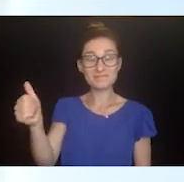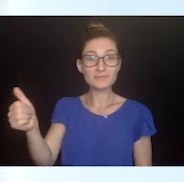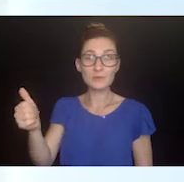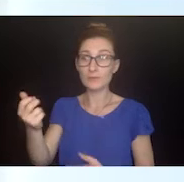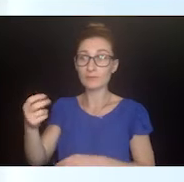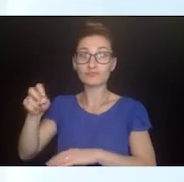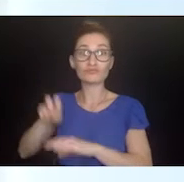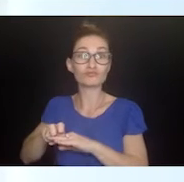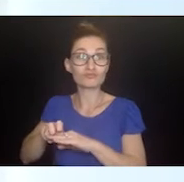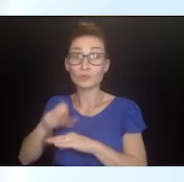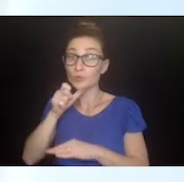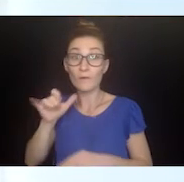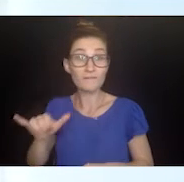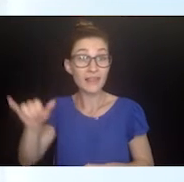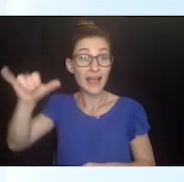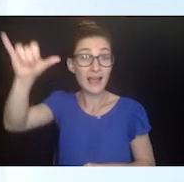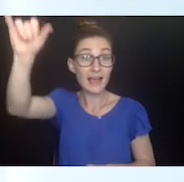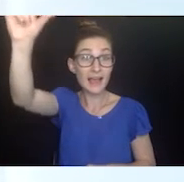bird.